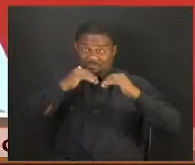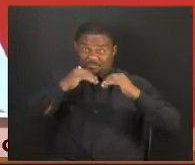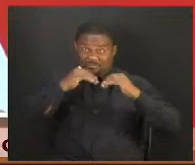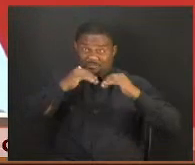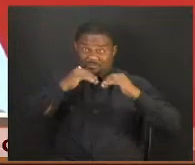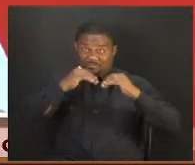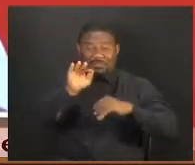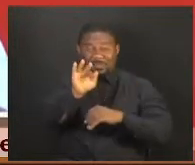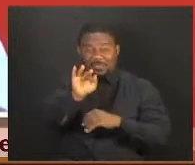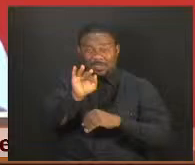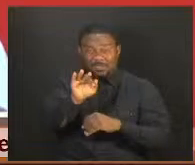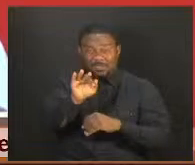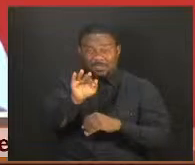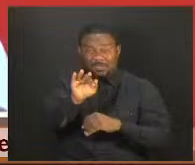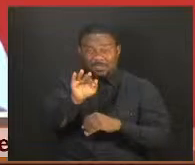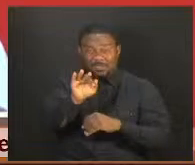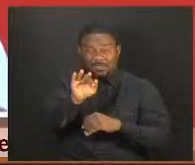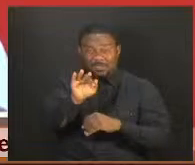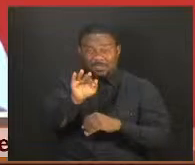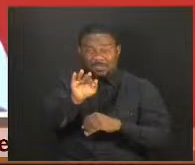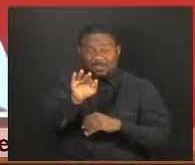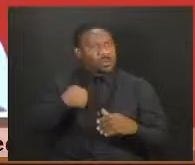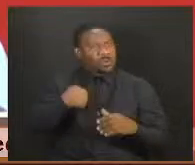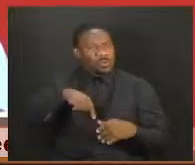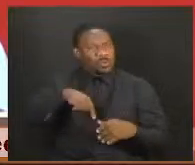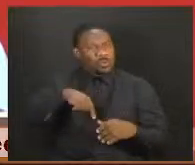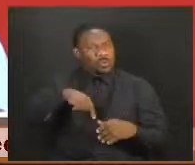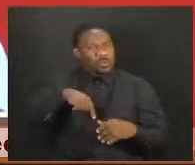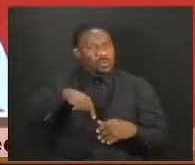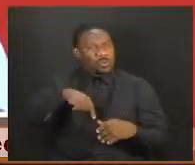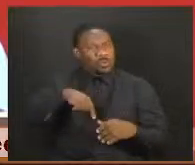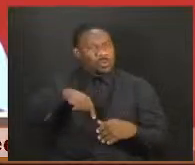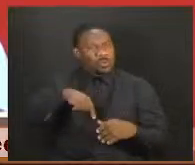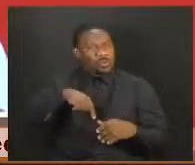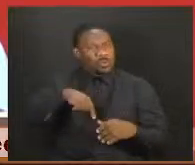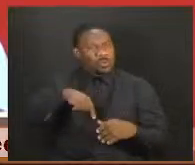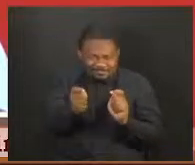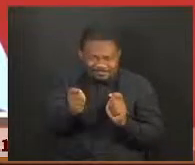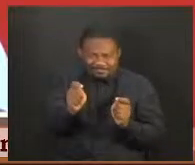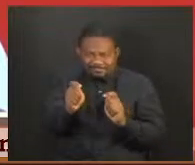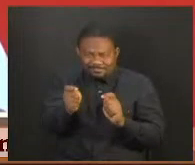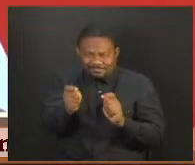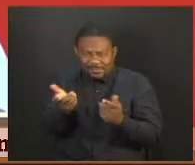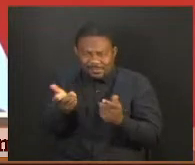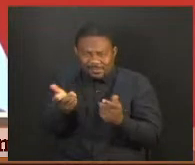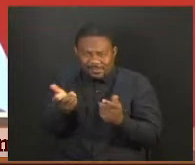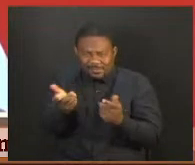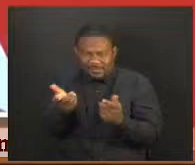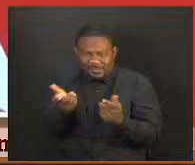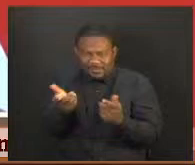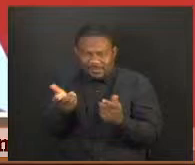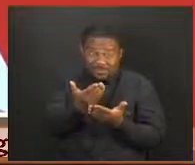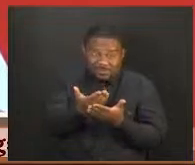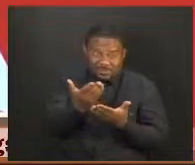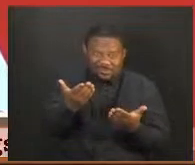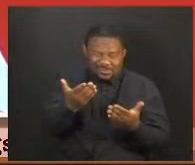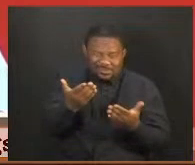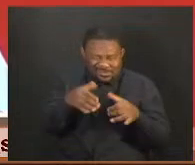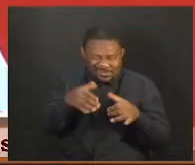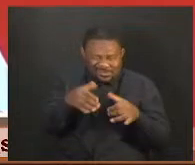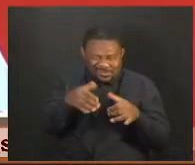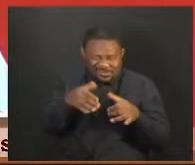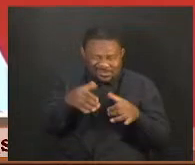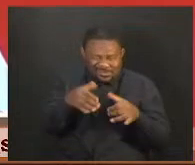In spite of all our attempts to modernize it, we are still having serious